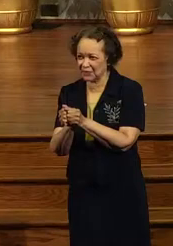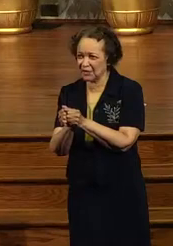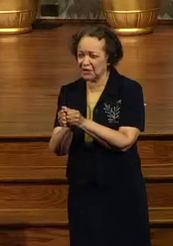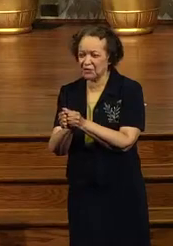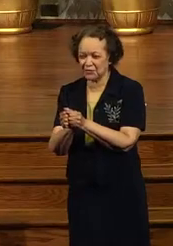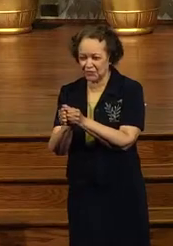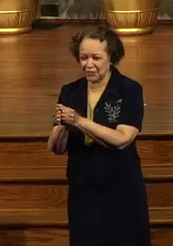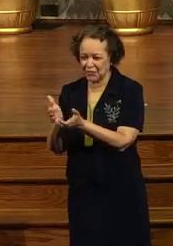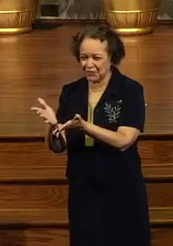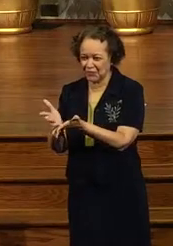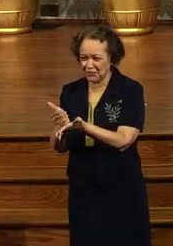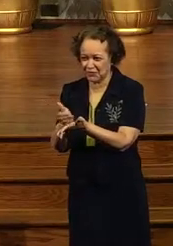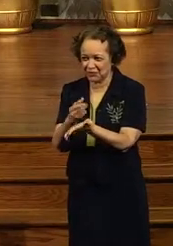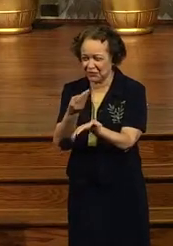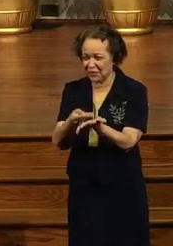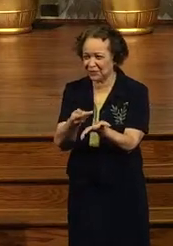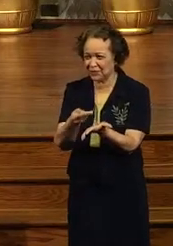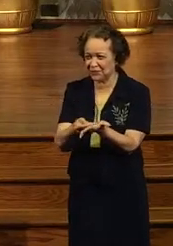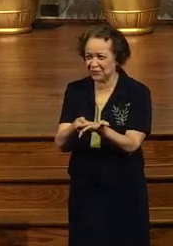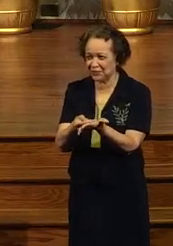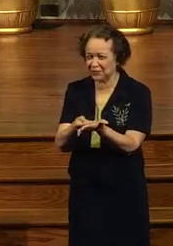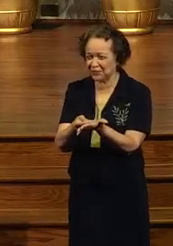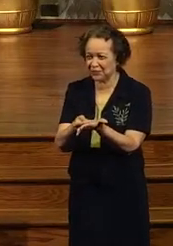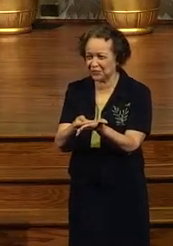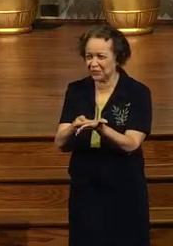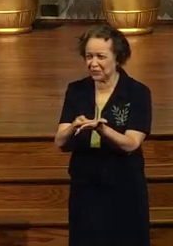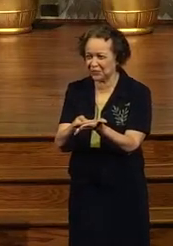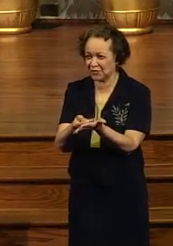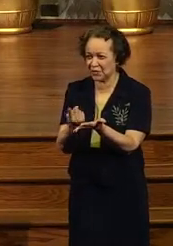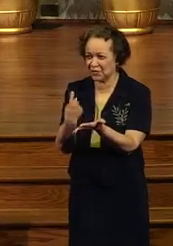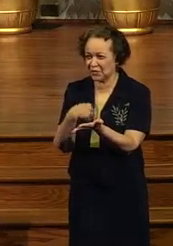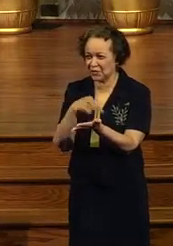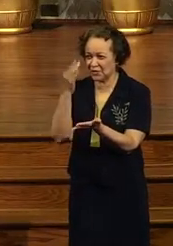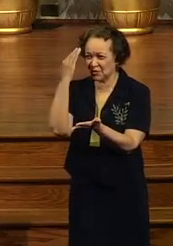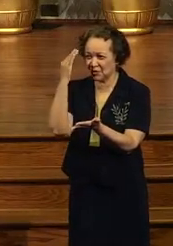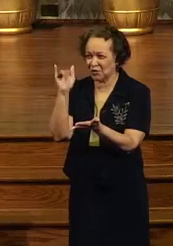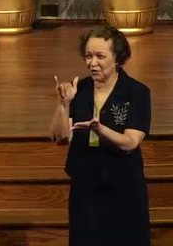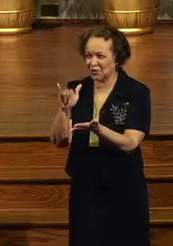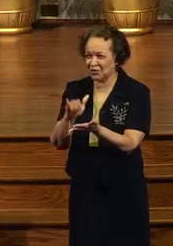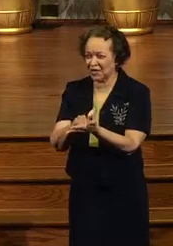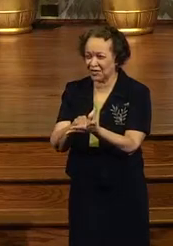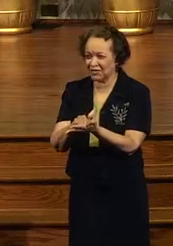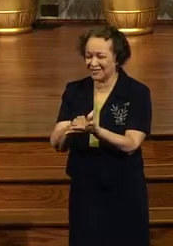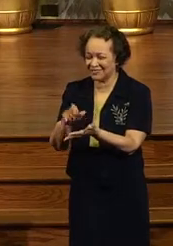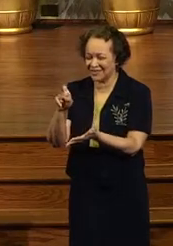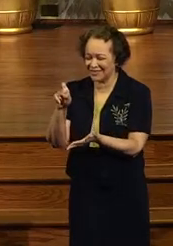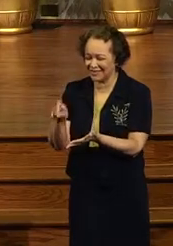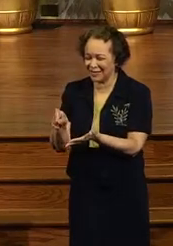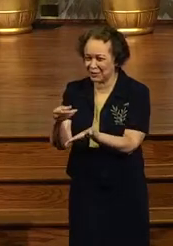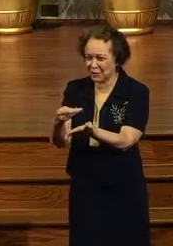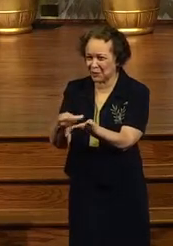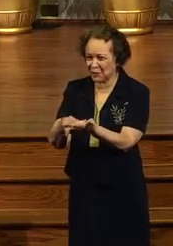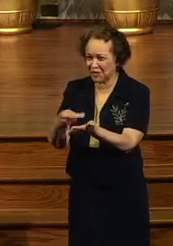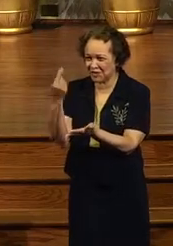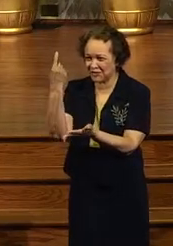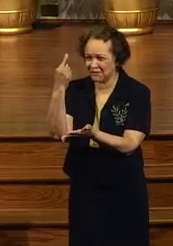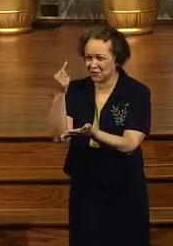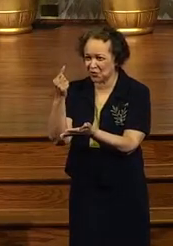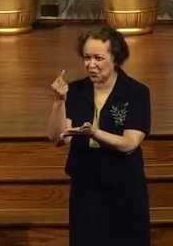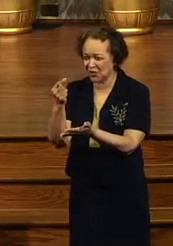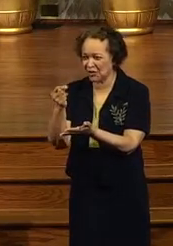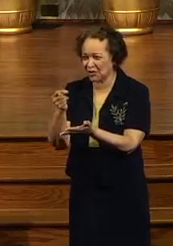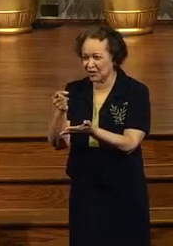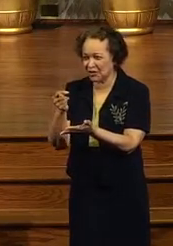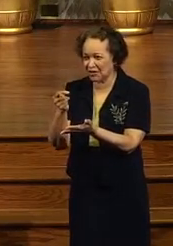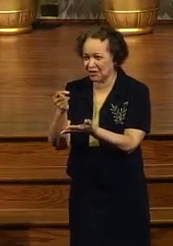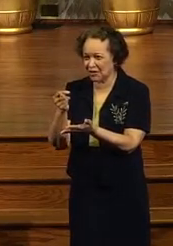Wyoming. But we know that there's additional transportation costs because where the airport is and where the place is, and